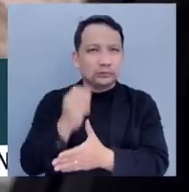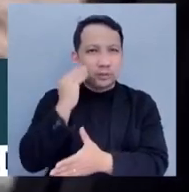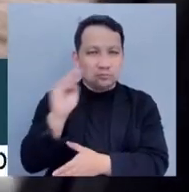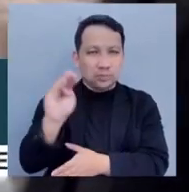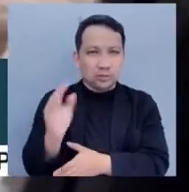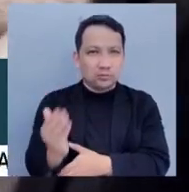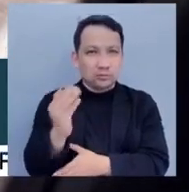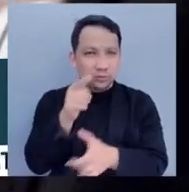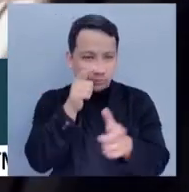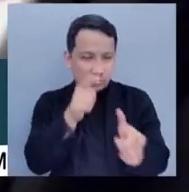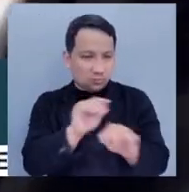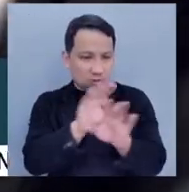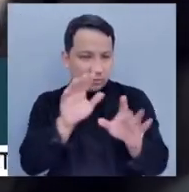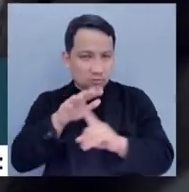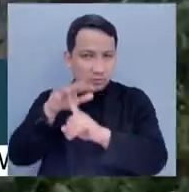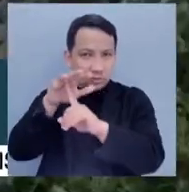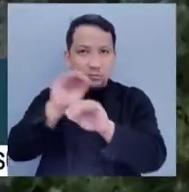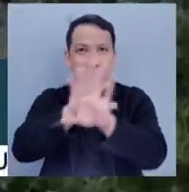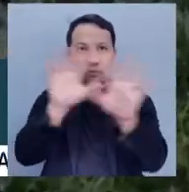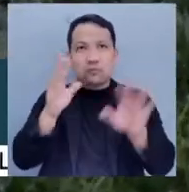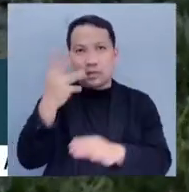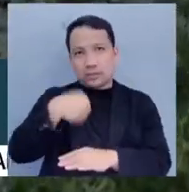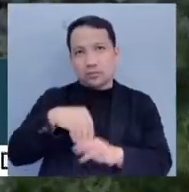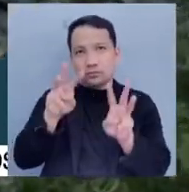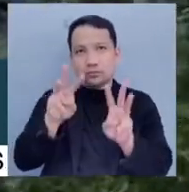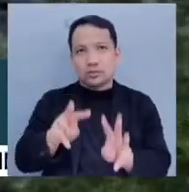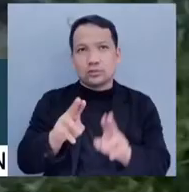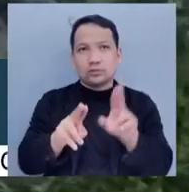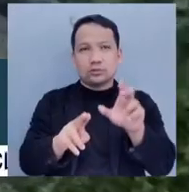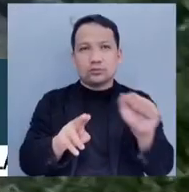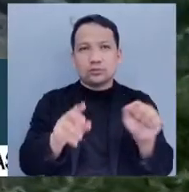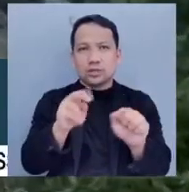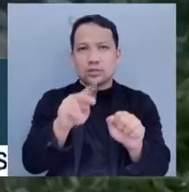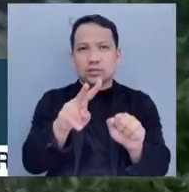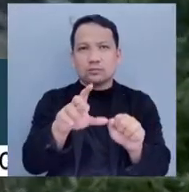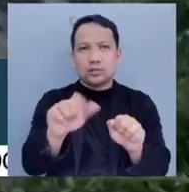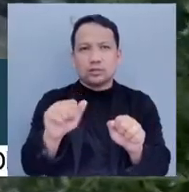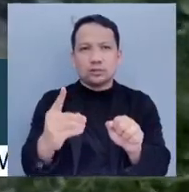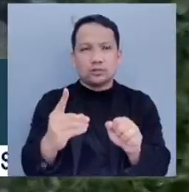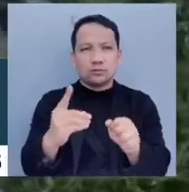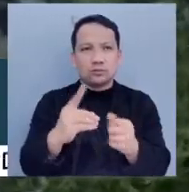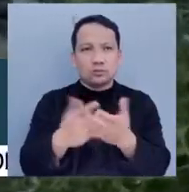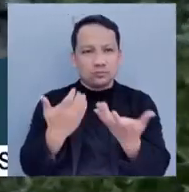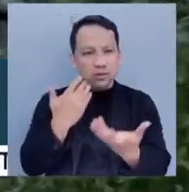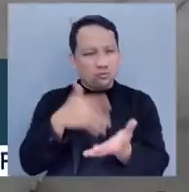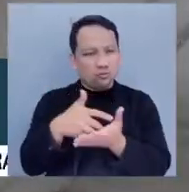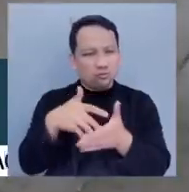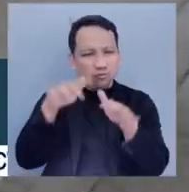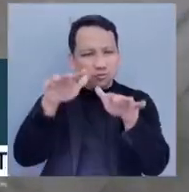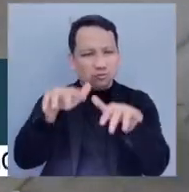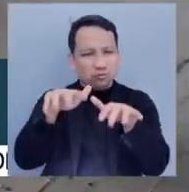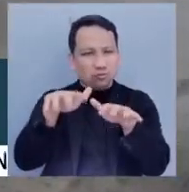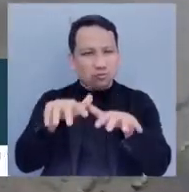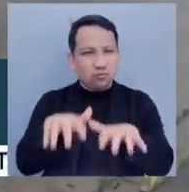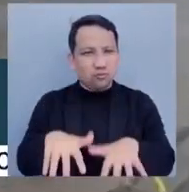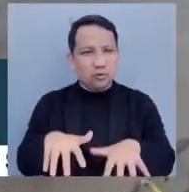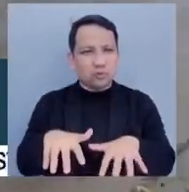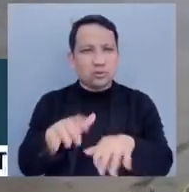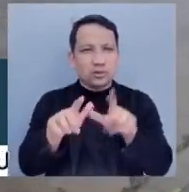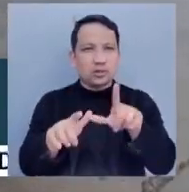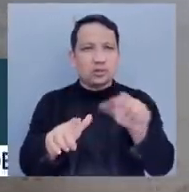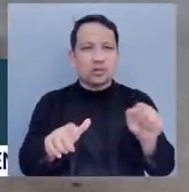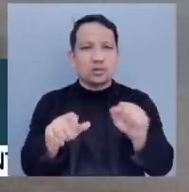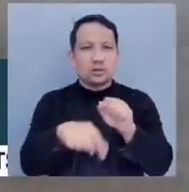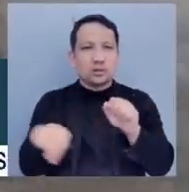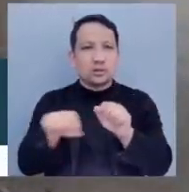saw clearer skies as Hillary traversed north to Utah and Nevada, but with much weaker rains and winds. The pockets in Los Angeles County